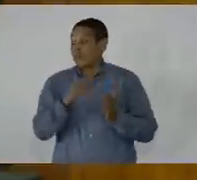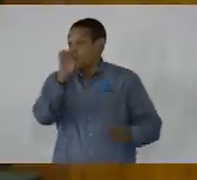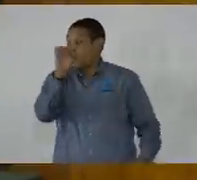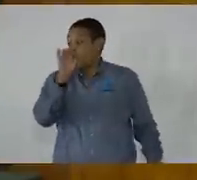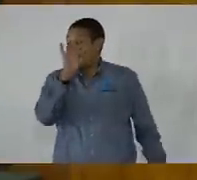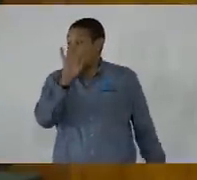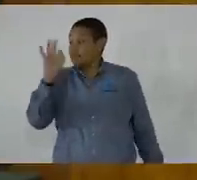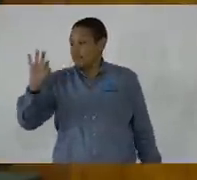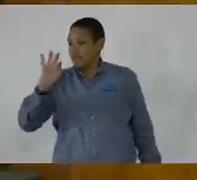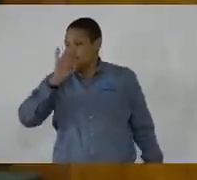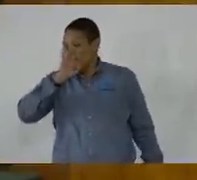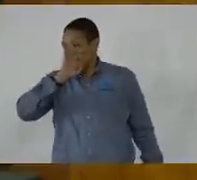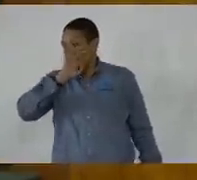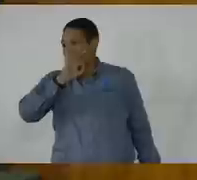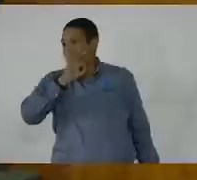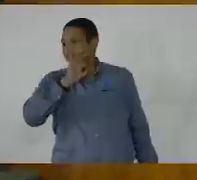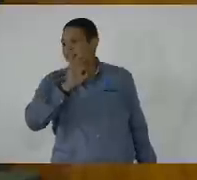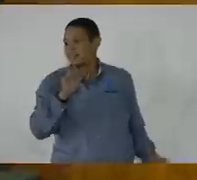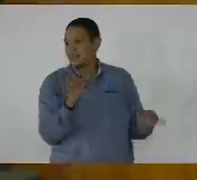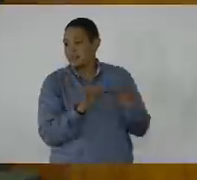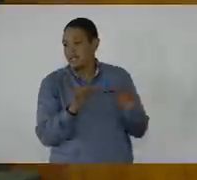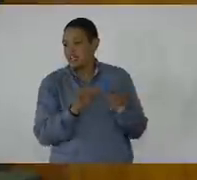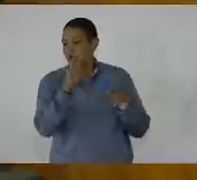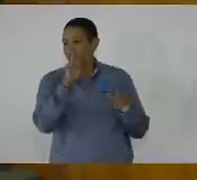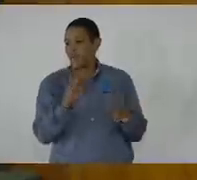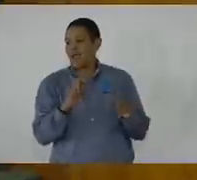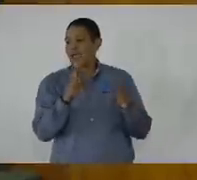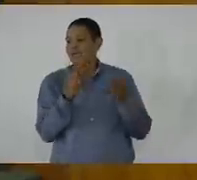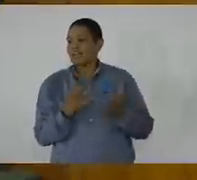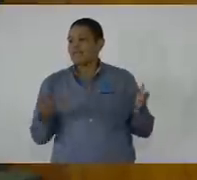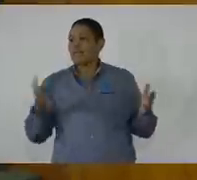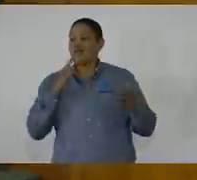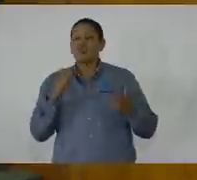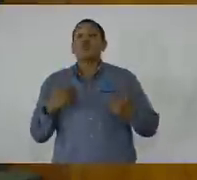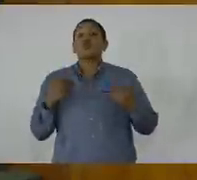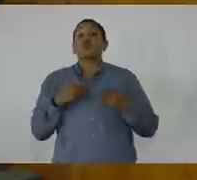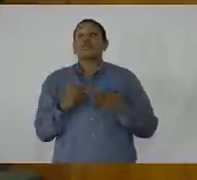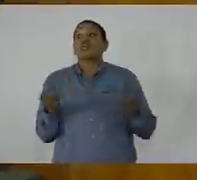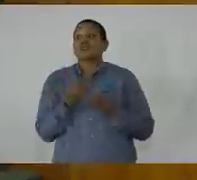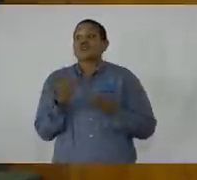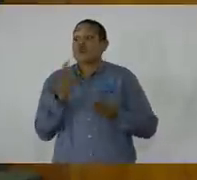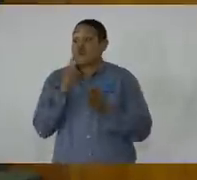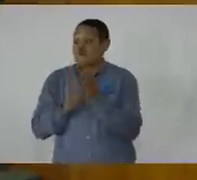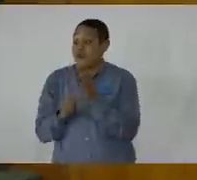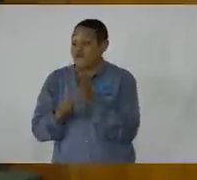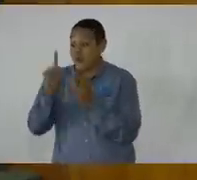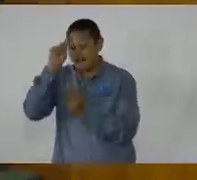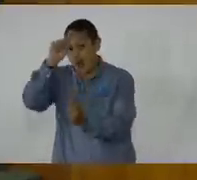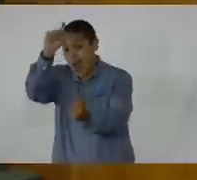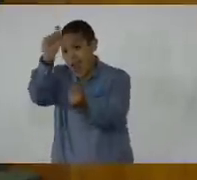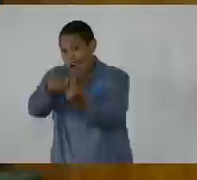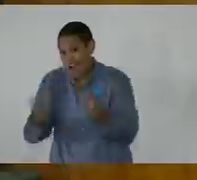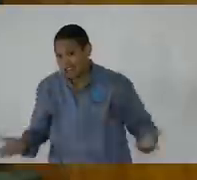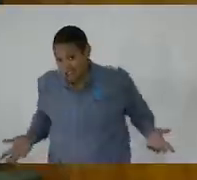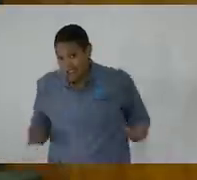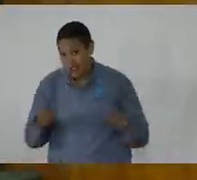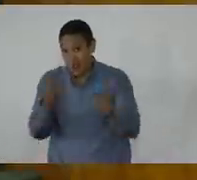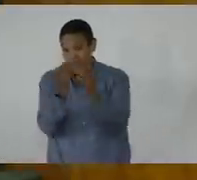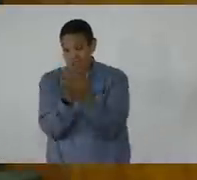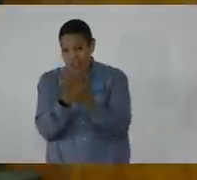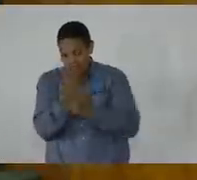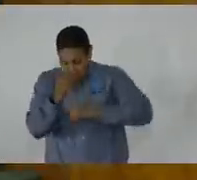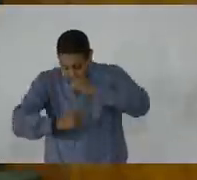9,199 weight and measuring devices used in trades were verified for accuracy. So during the financial